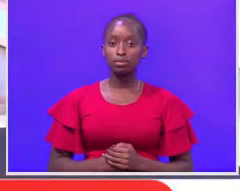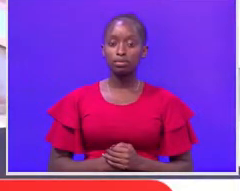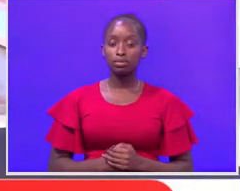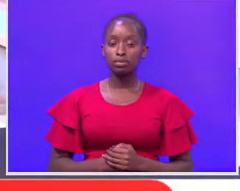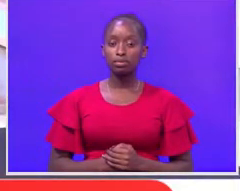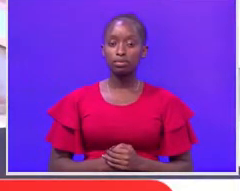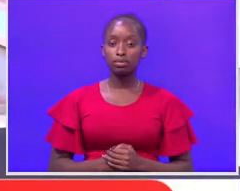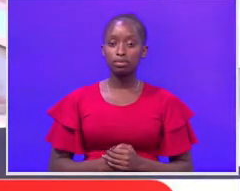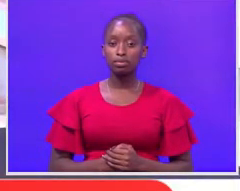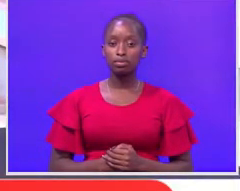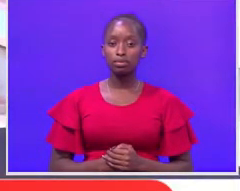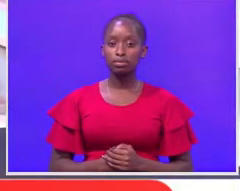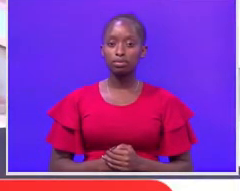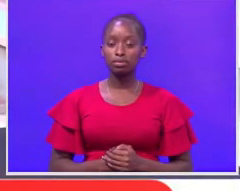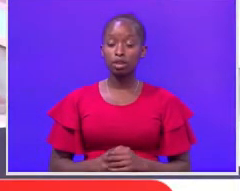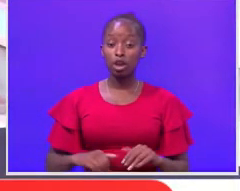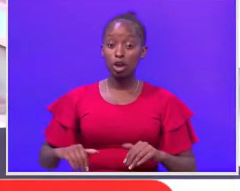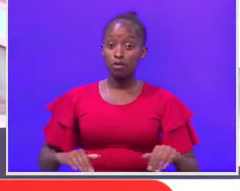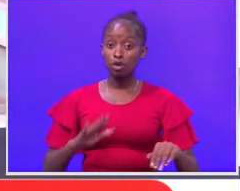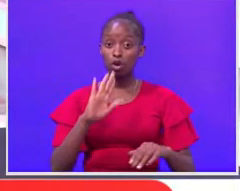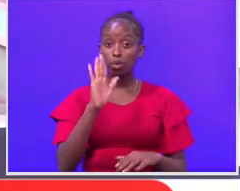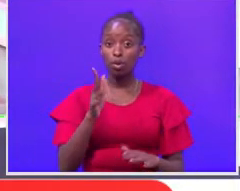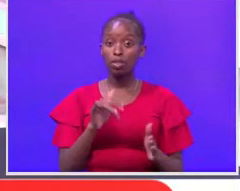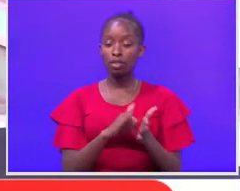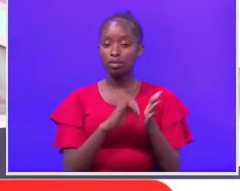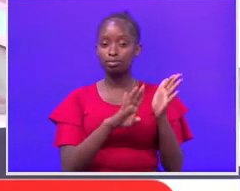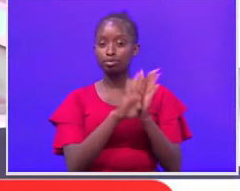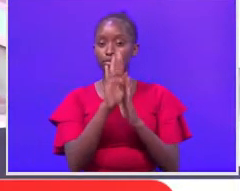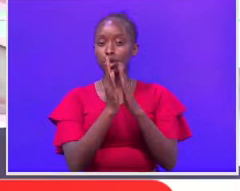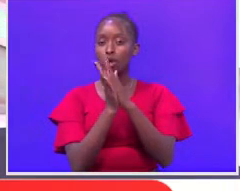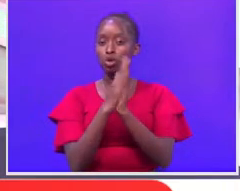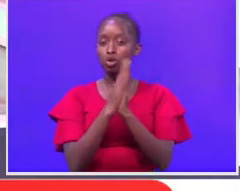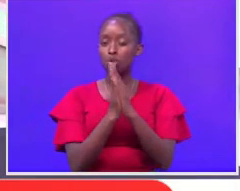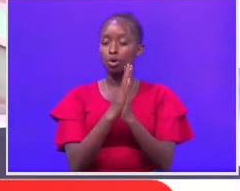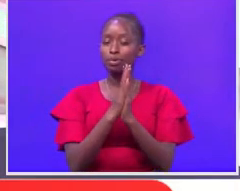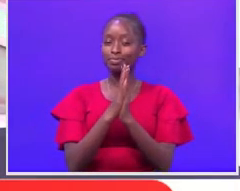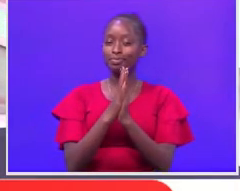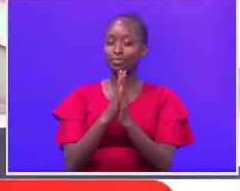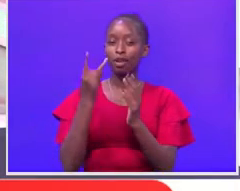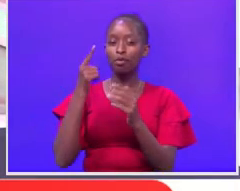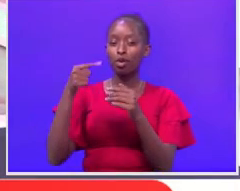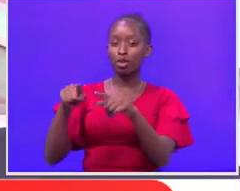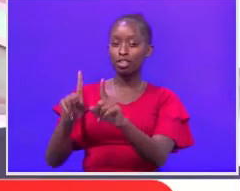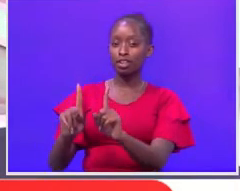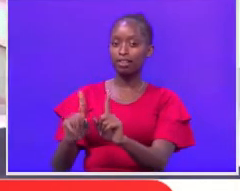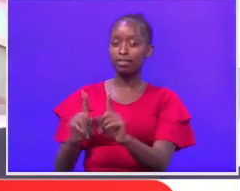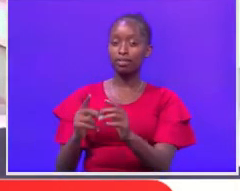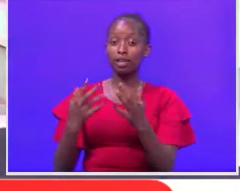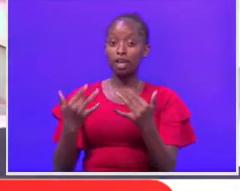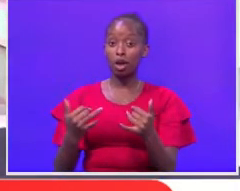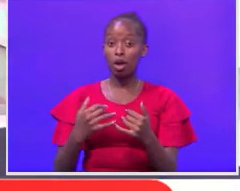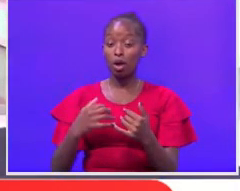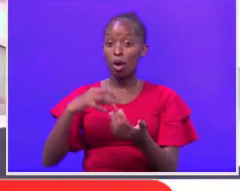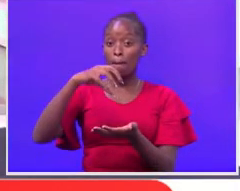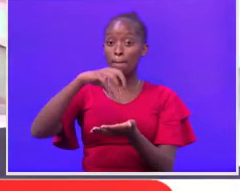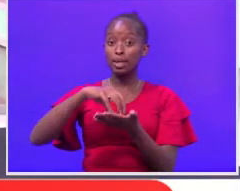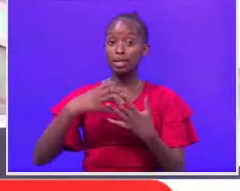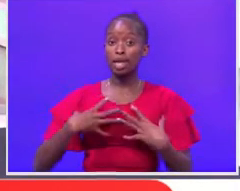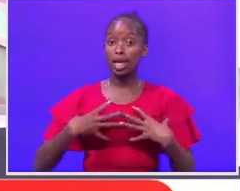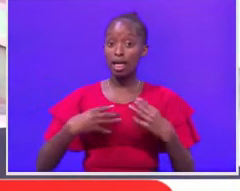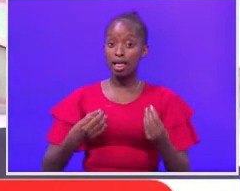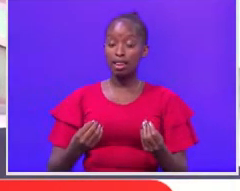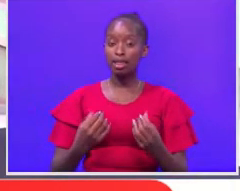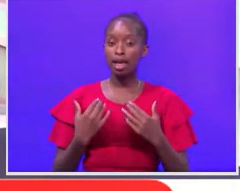We will be indeed following that developing story for you. To matters held, and